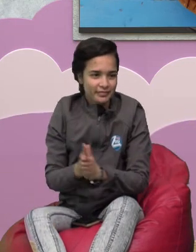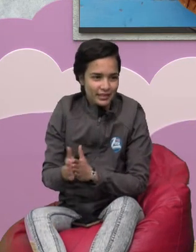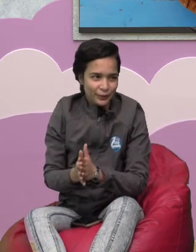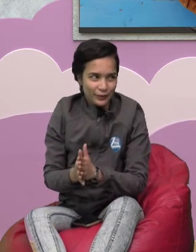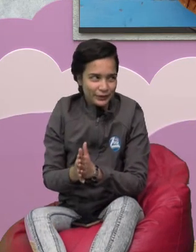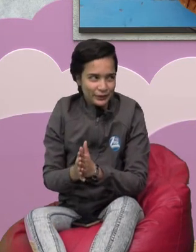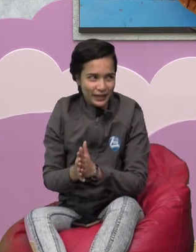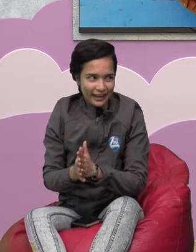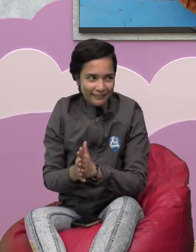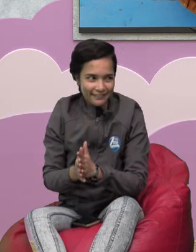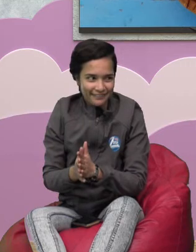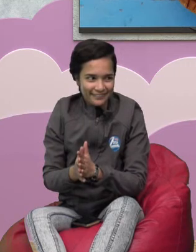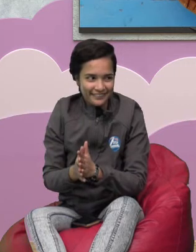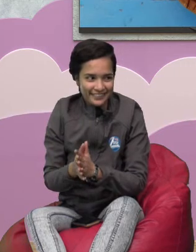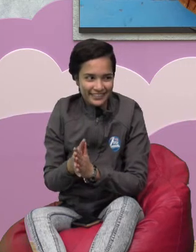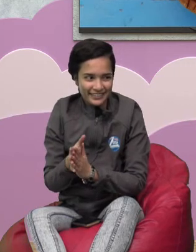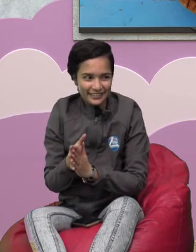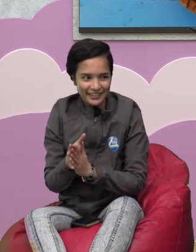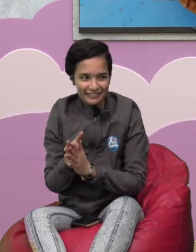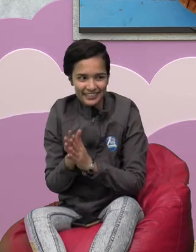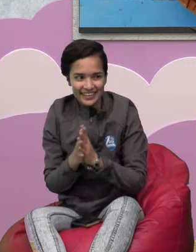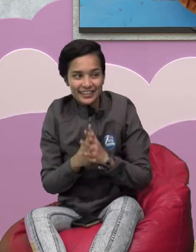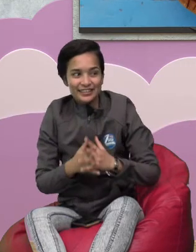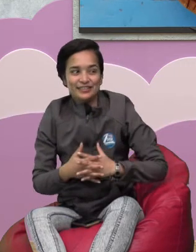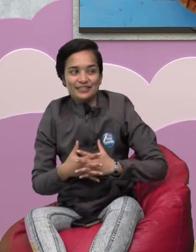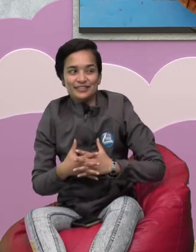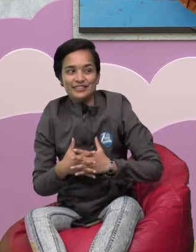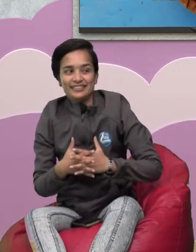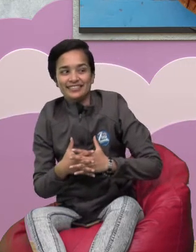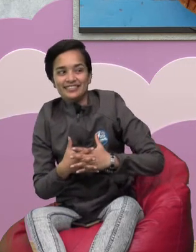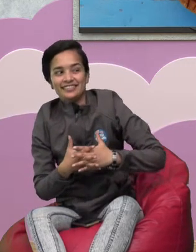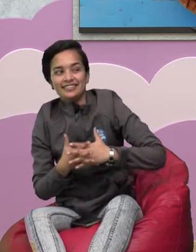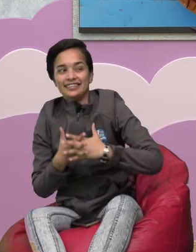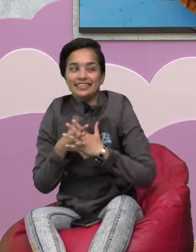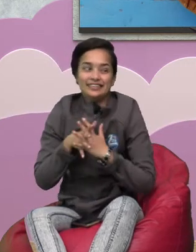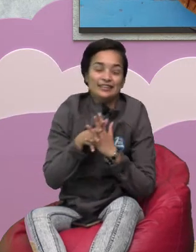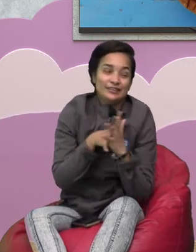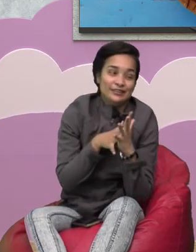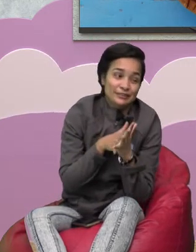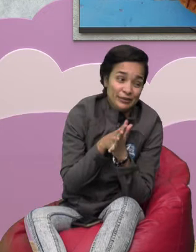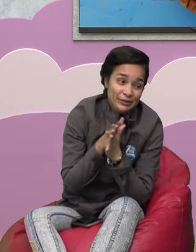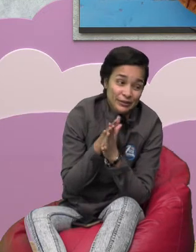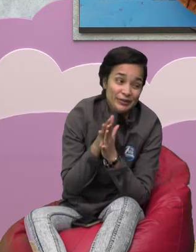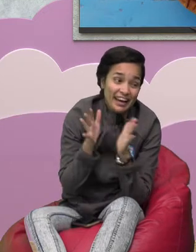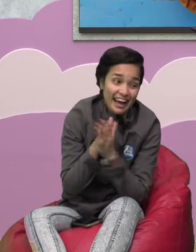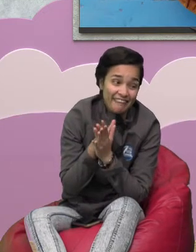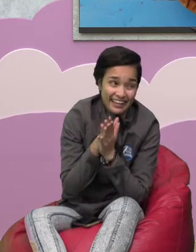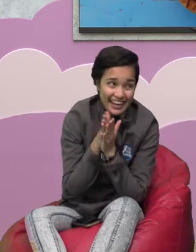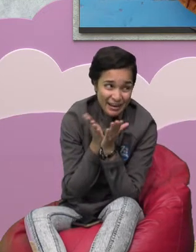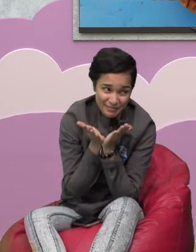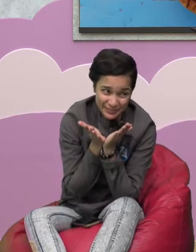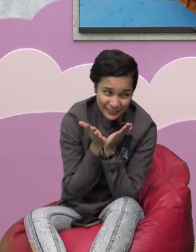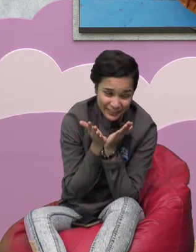have? What do you have? Can you guess what I have behind my beanbag? Do you have